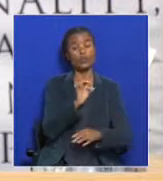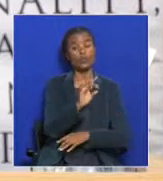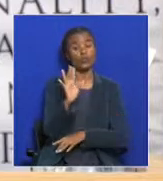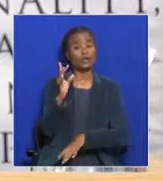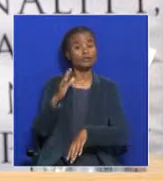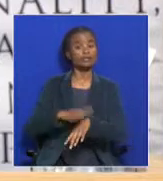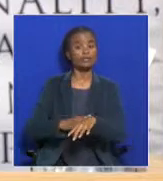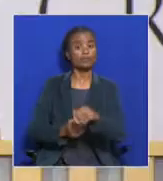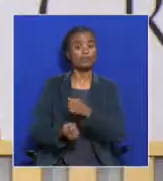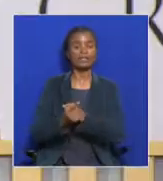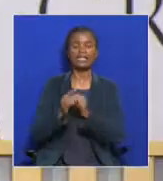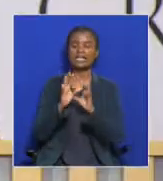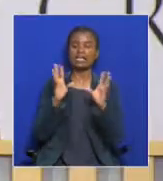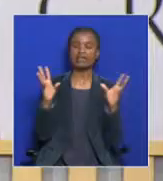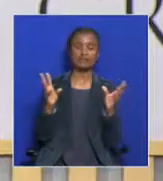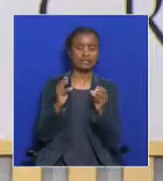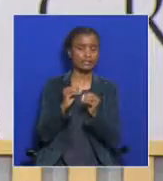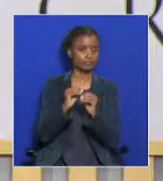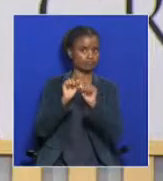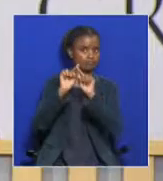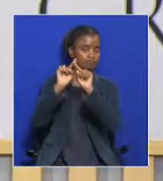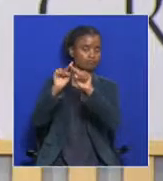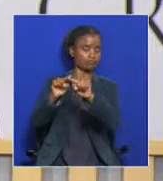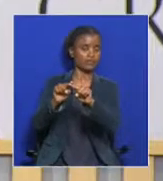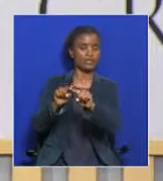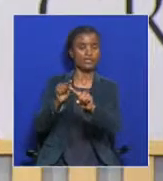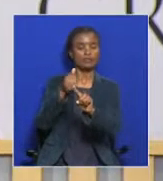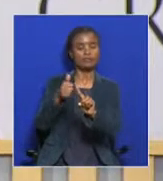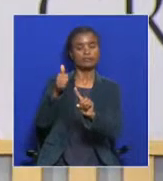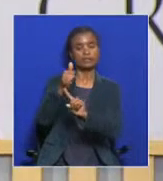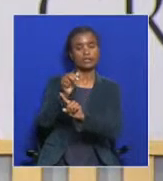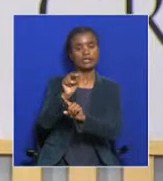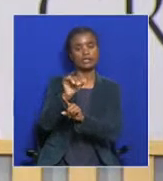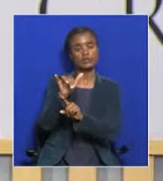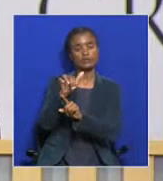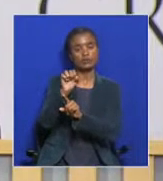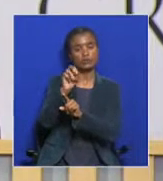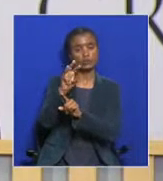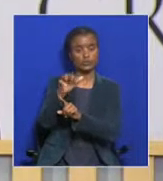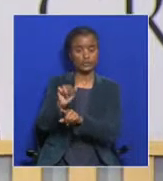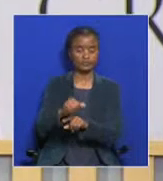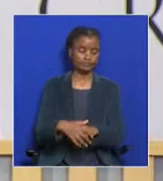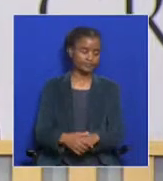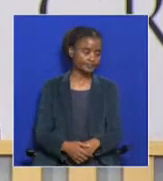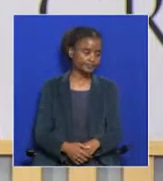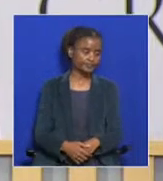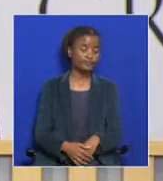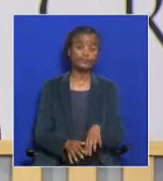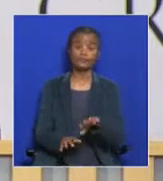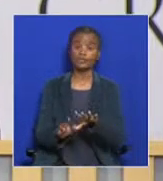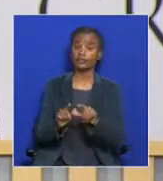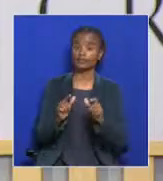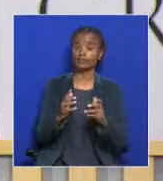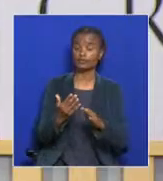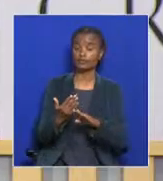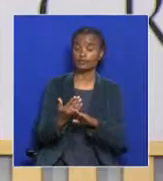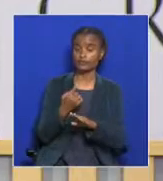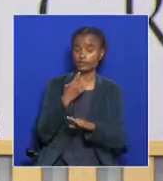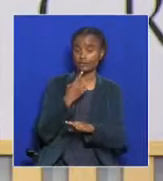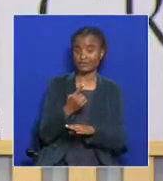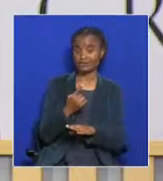Nyuso. Commissioner, when he did indicate to me that, do you remember we've kept Port Shepstone exhibits there